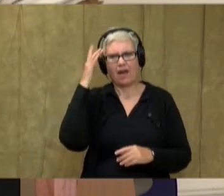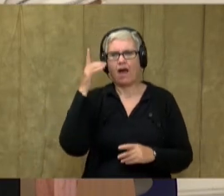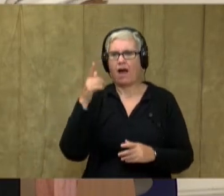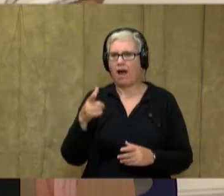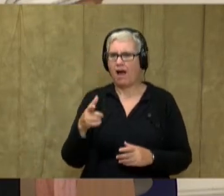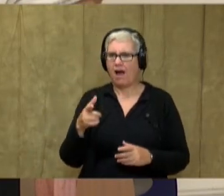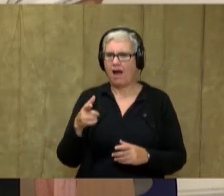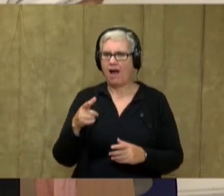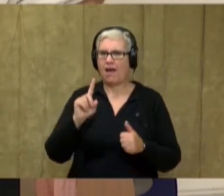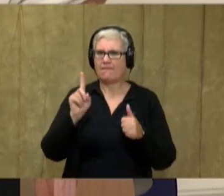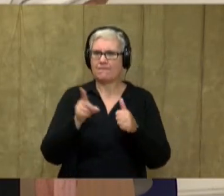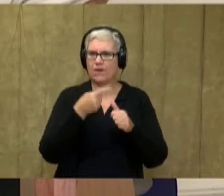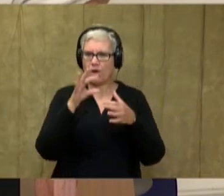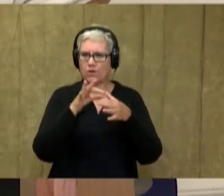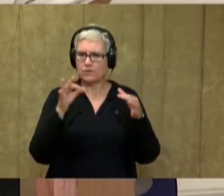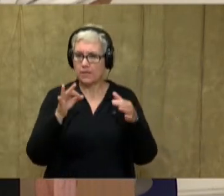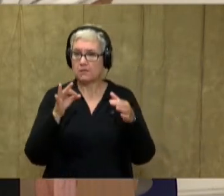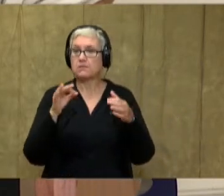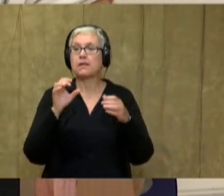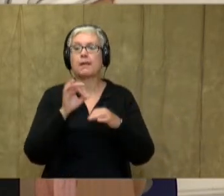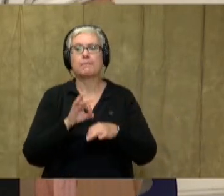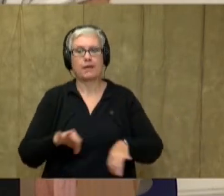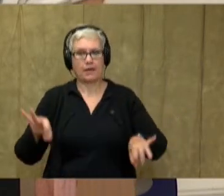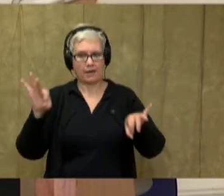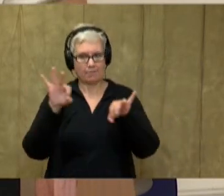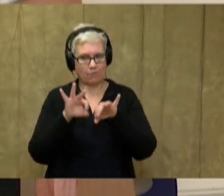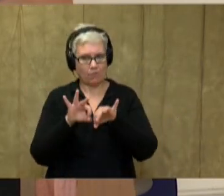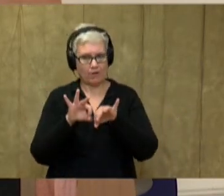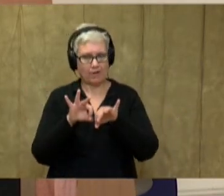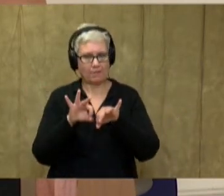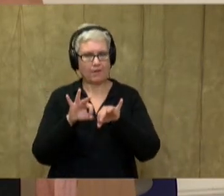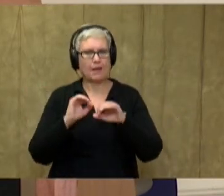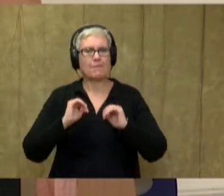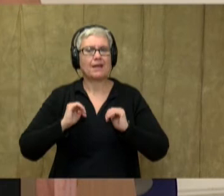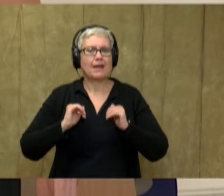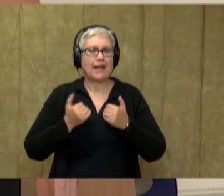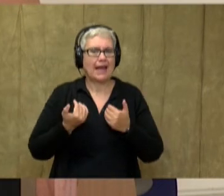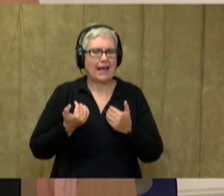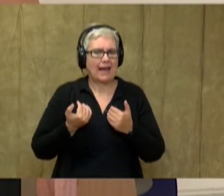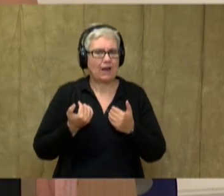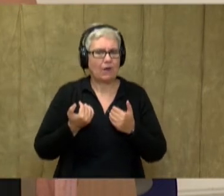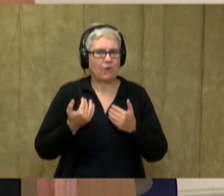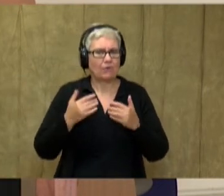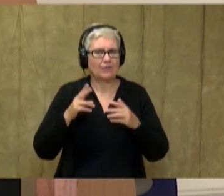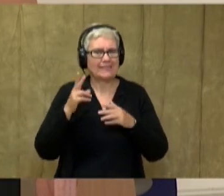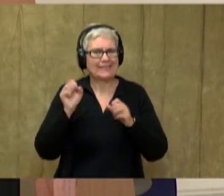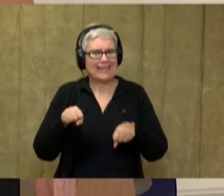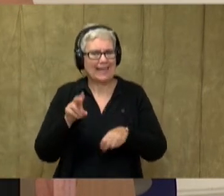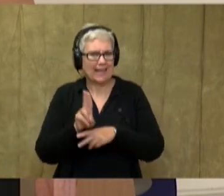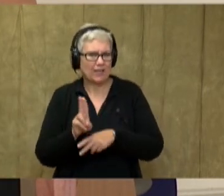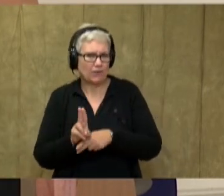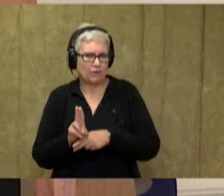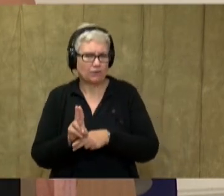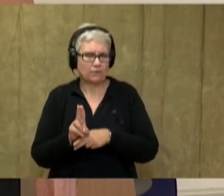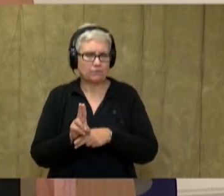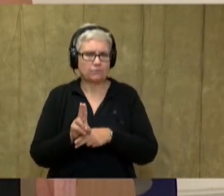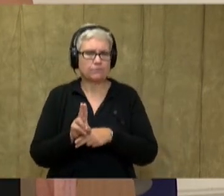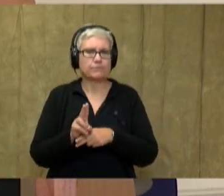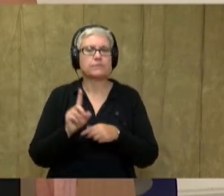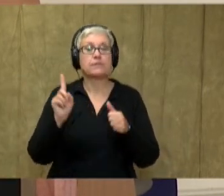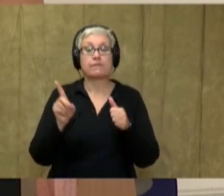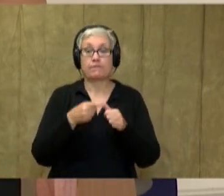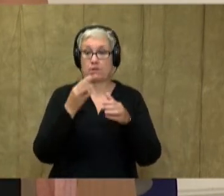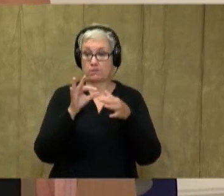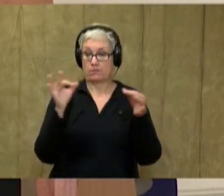that first sentence could be important also. But I had to figure out how to be able to use it. Now, that first sentence